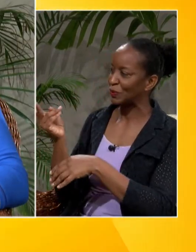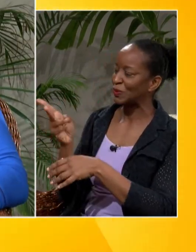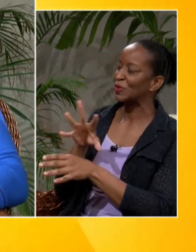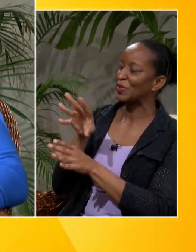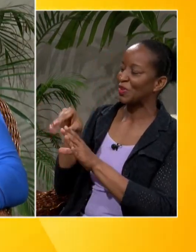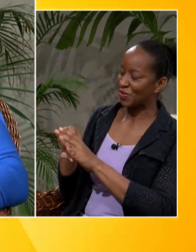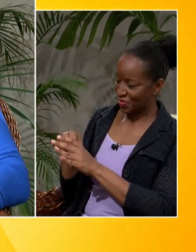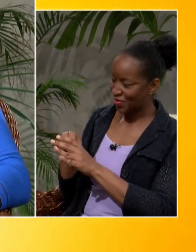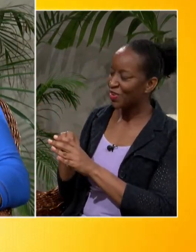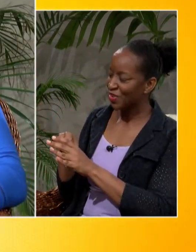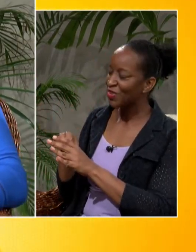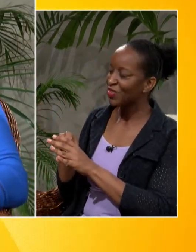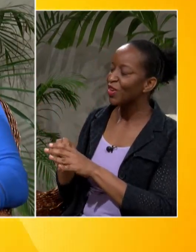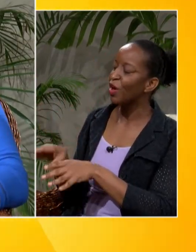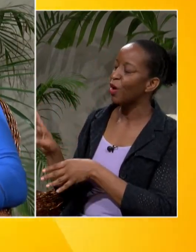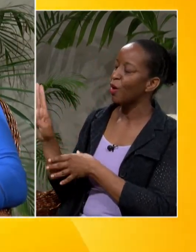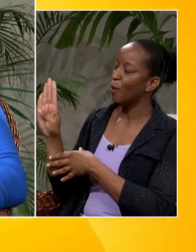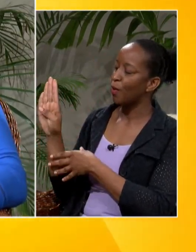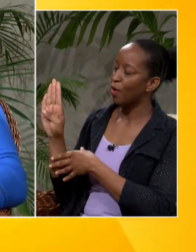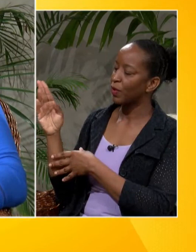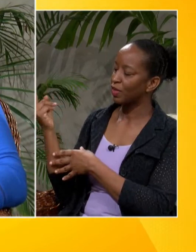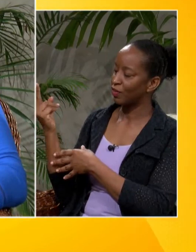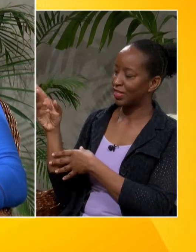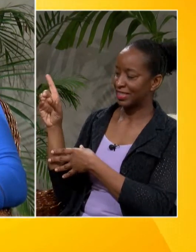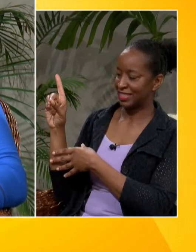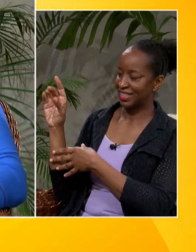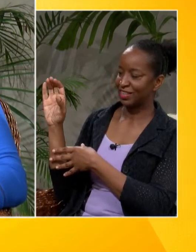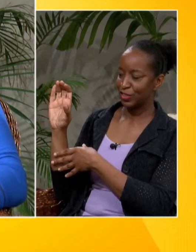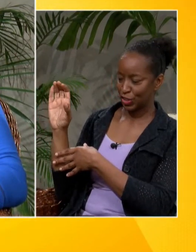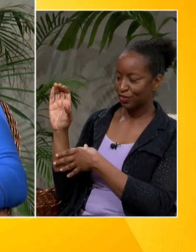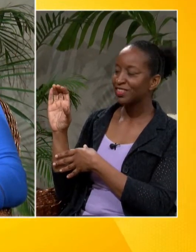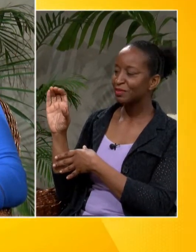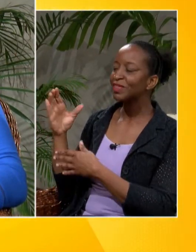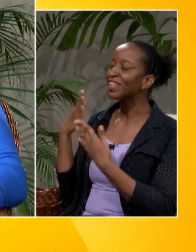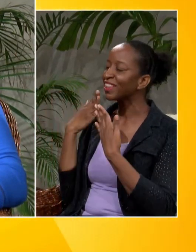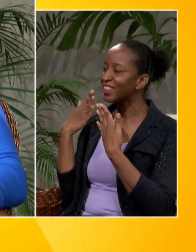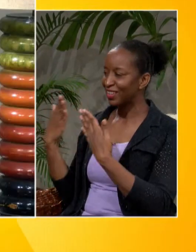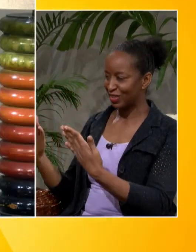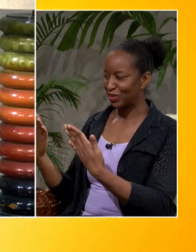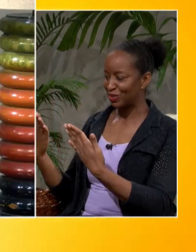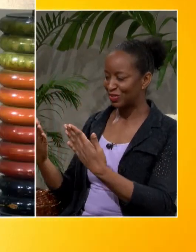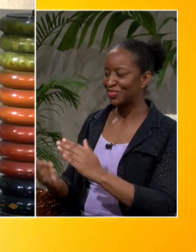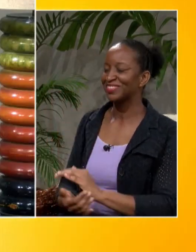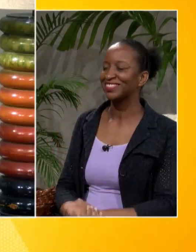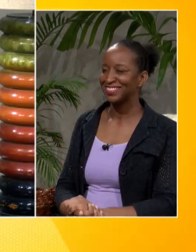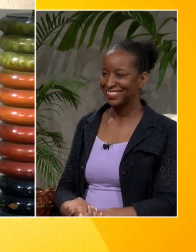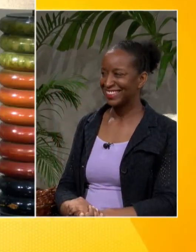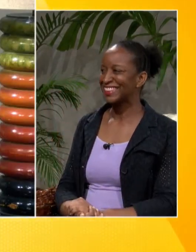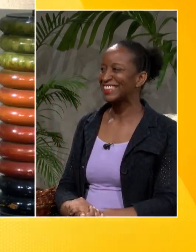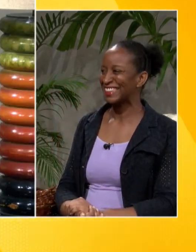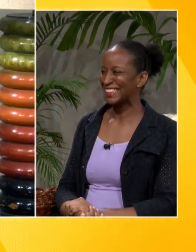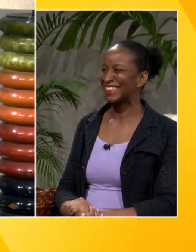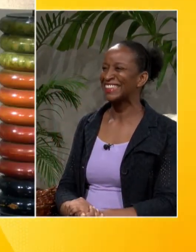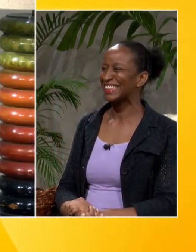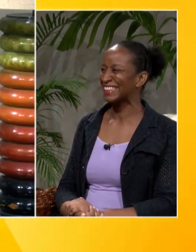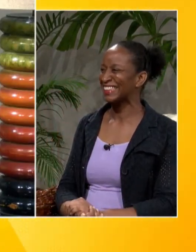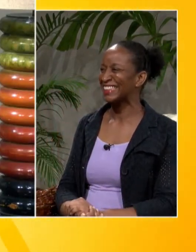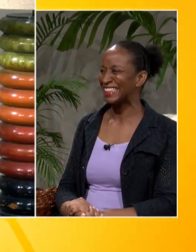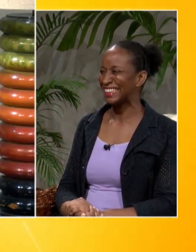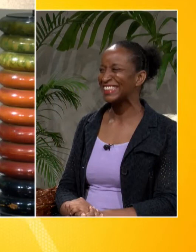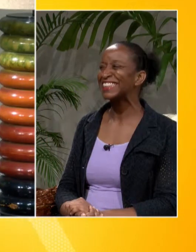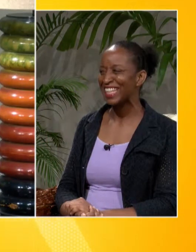president, respectively, of the Barbados Horizon Deaf Charity. Thank you. Thank you for